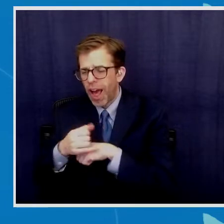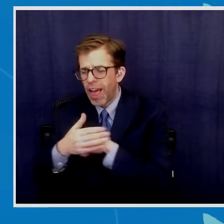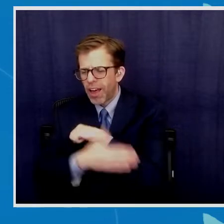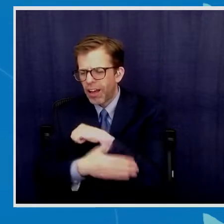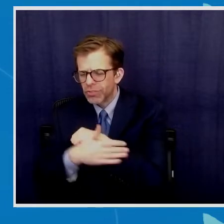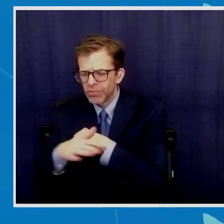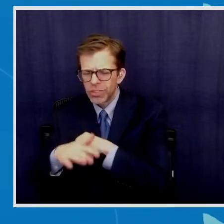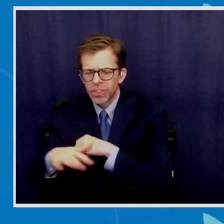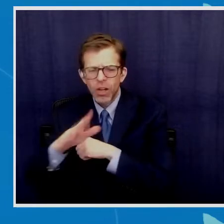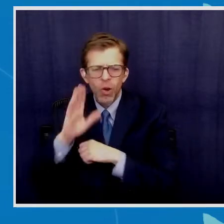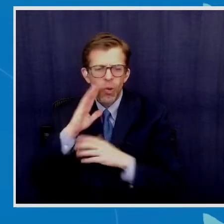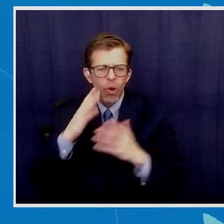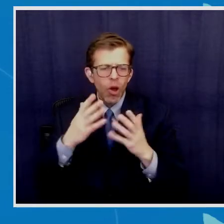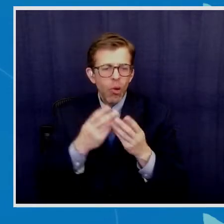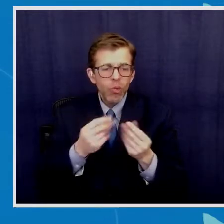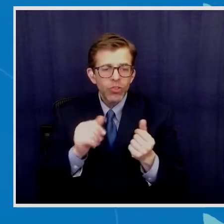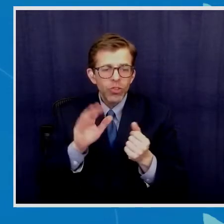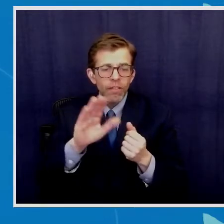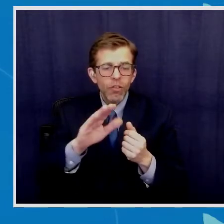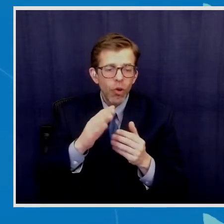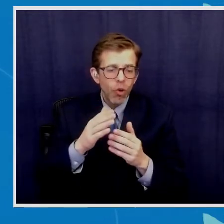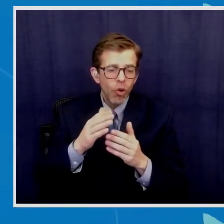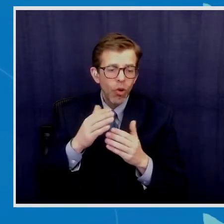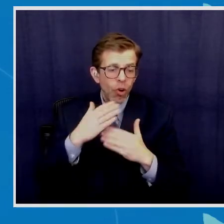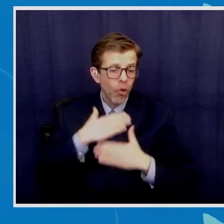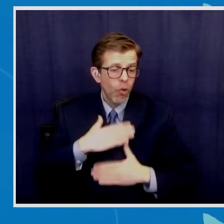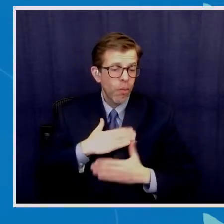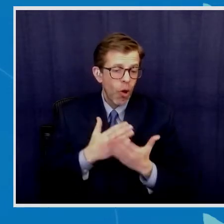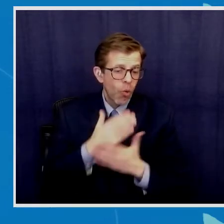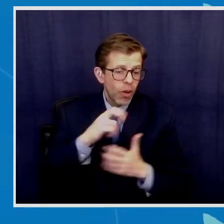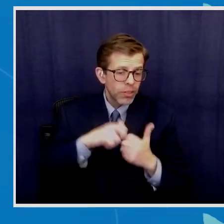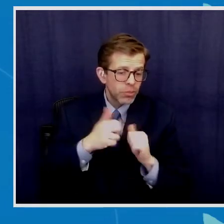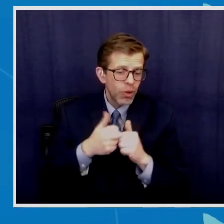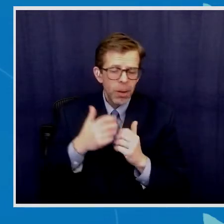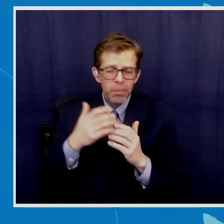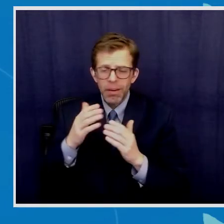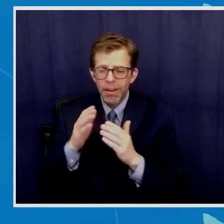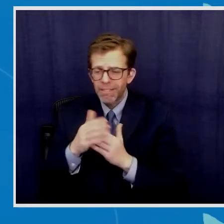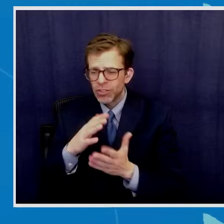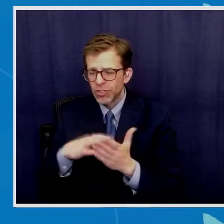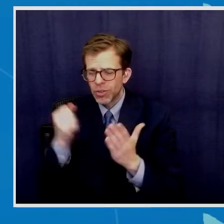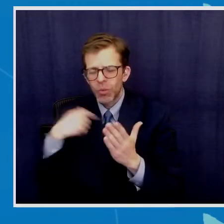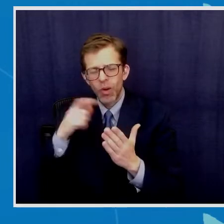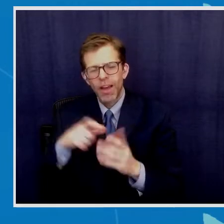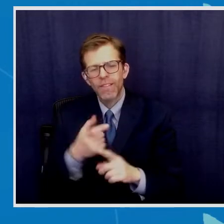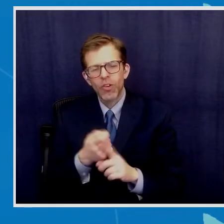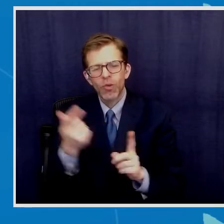We would resolve human rights problems. We have to get rid of that. Mm.